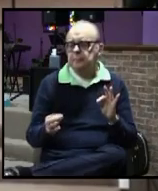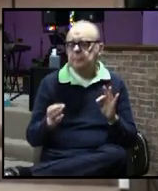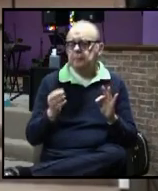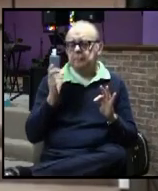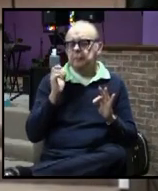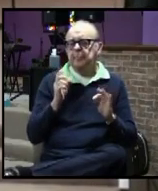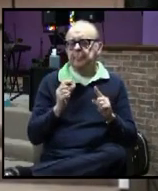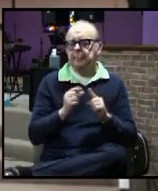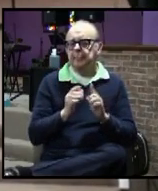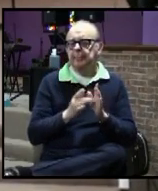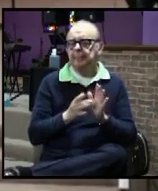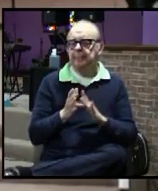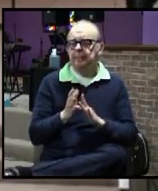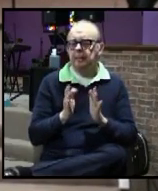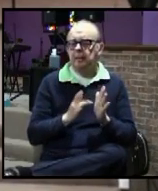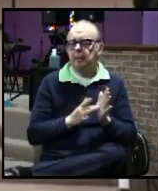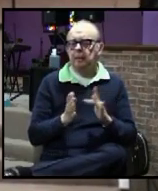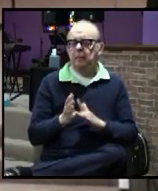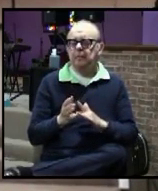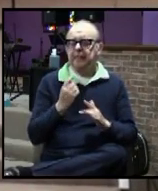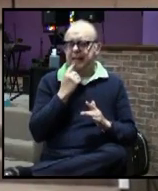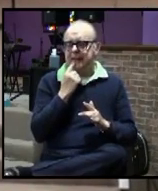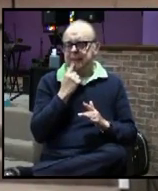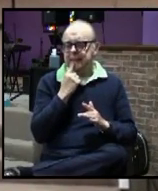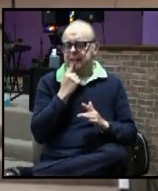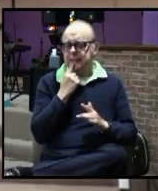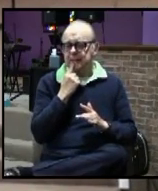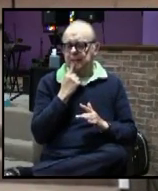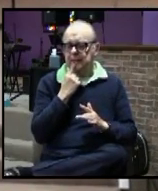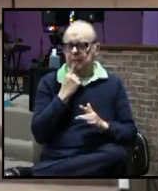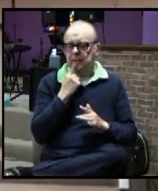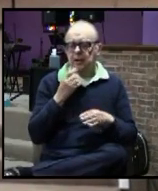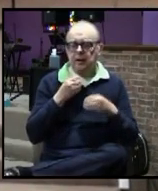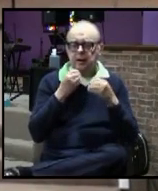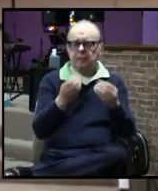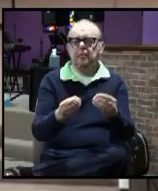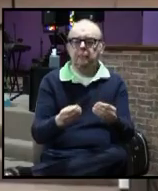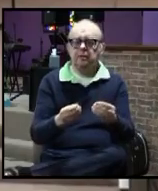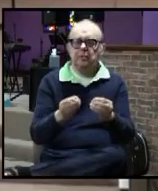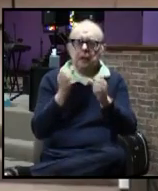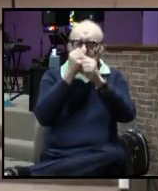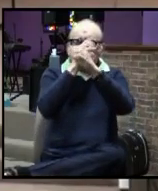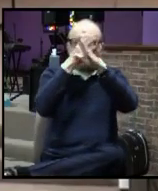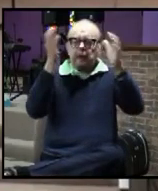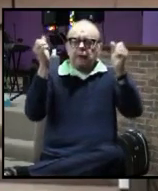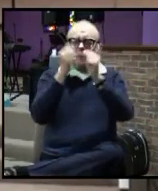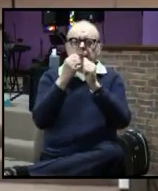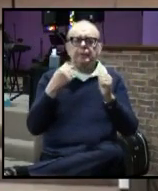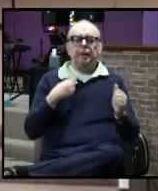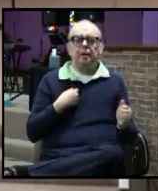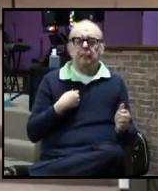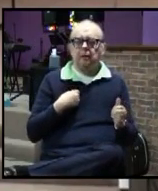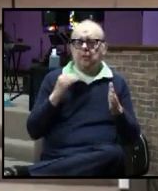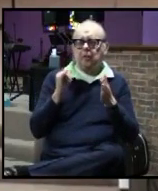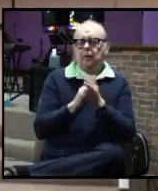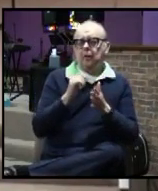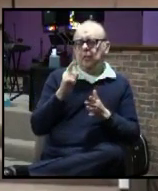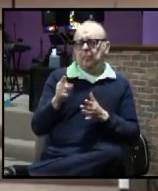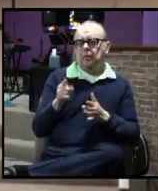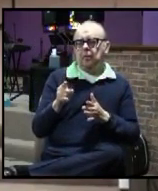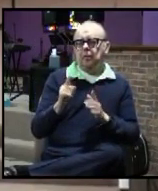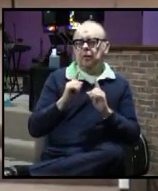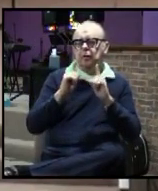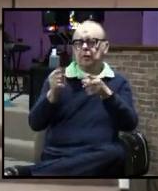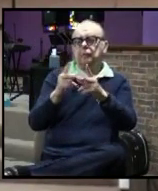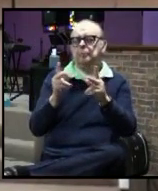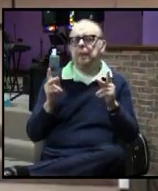to be hearing today is from the words of Jesus. This is from Jesus' lips. And so I want to kind of put this out there for you. I want you to imagine with me that you